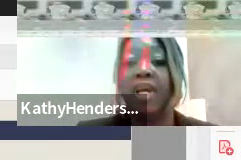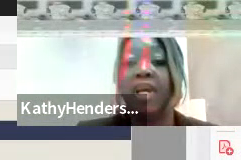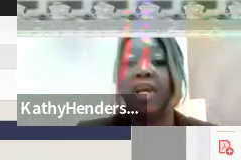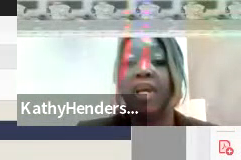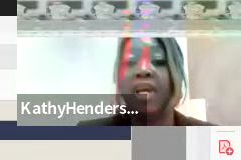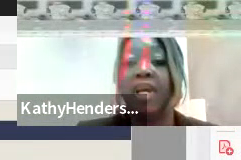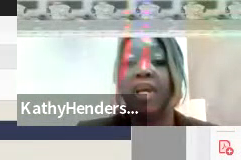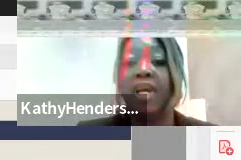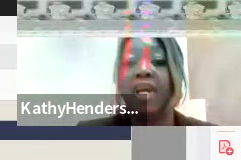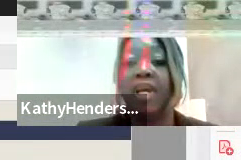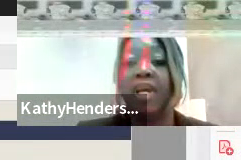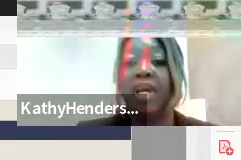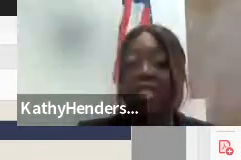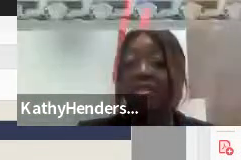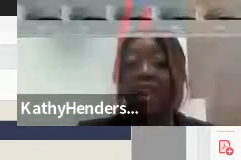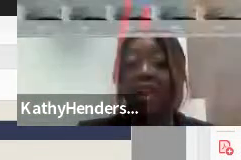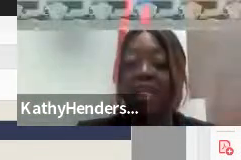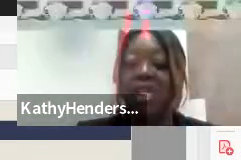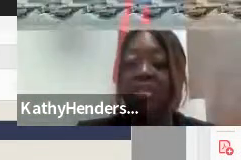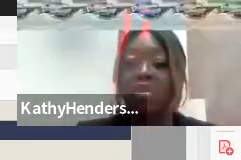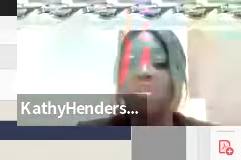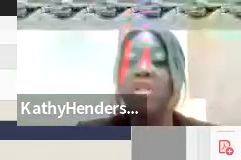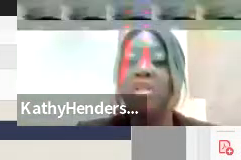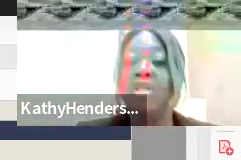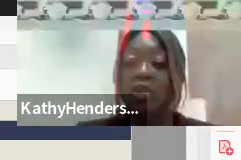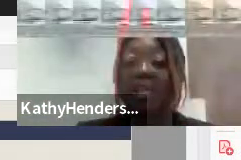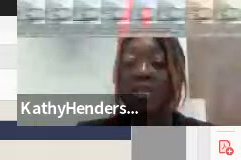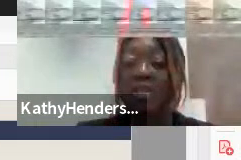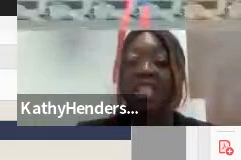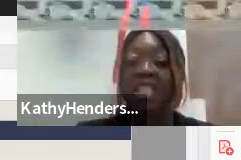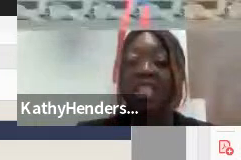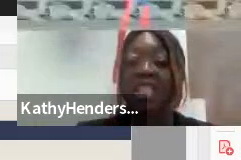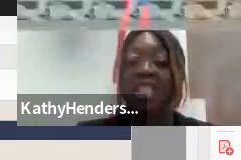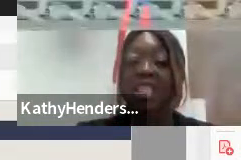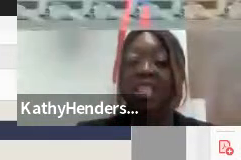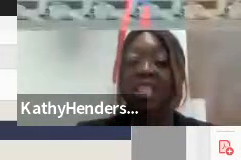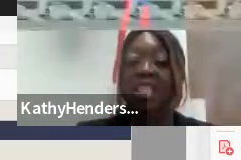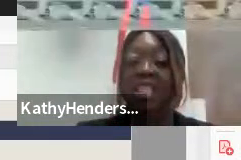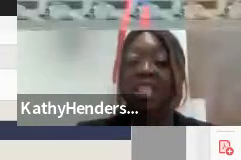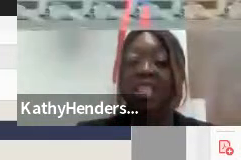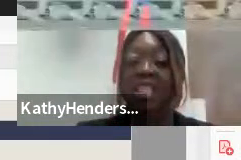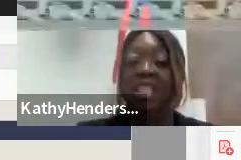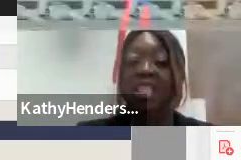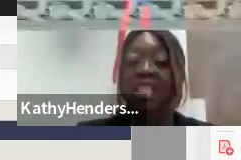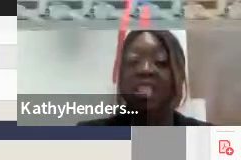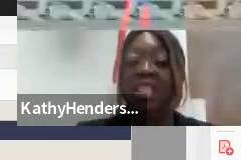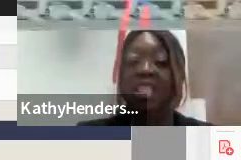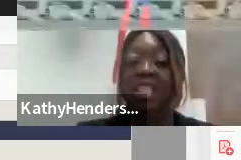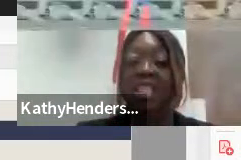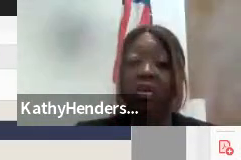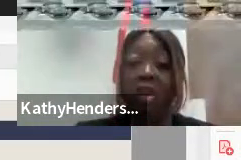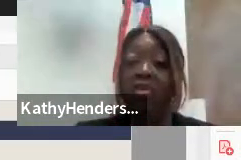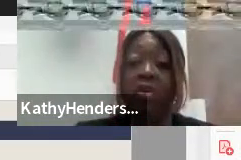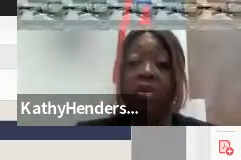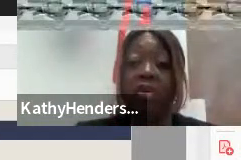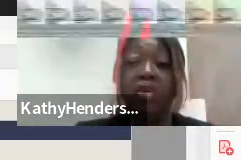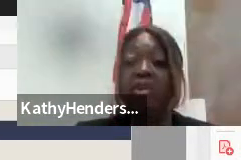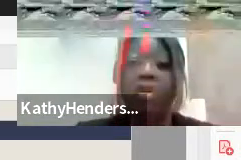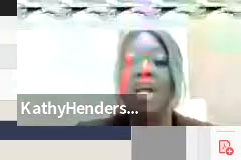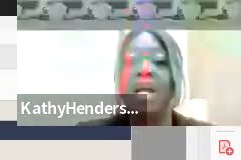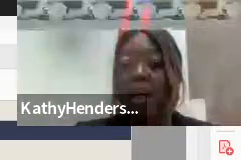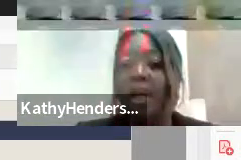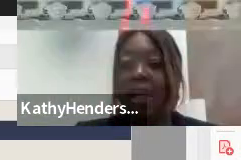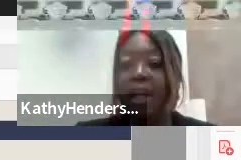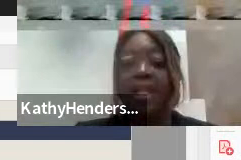that you requested, if granted, it's going to substantially change the streetscape, for the